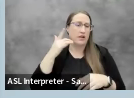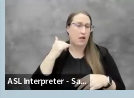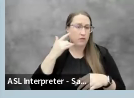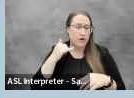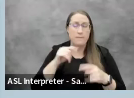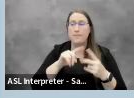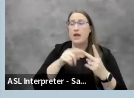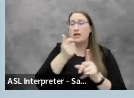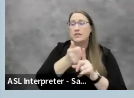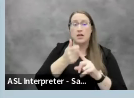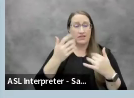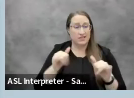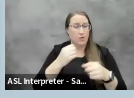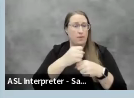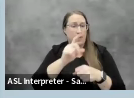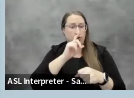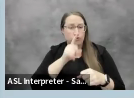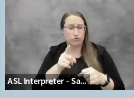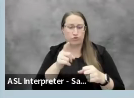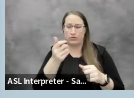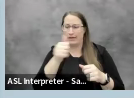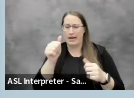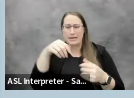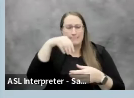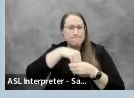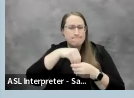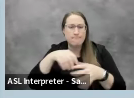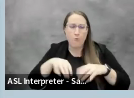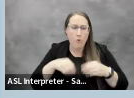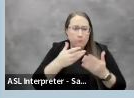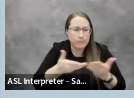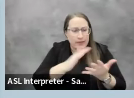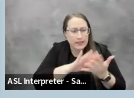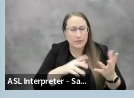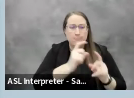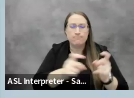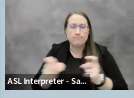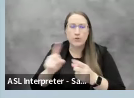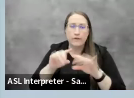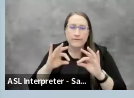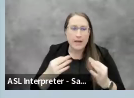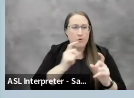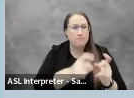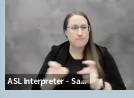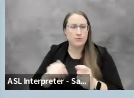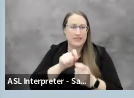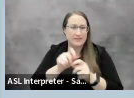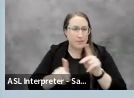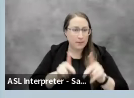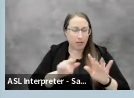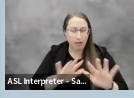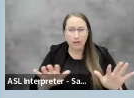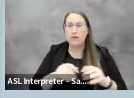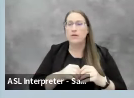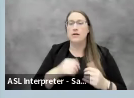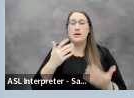and who still want to make sure that the contents of their apartment go to family members or go to whomever.